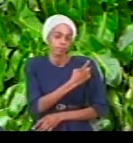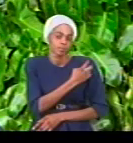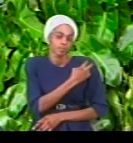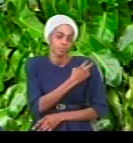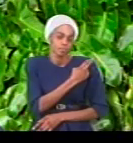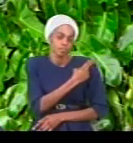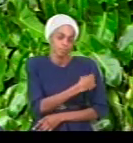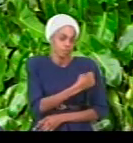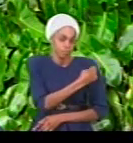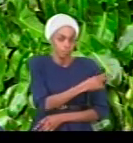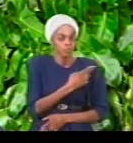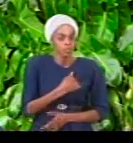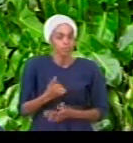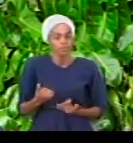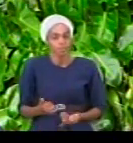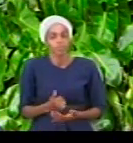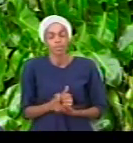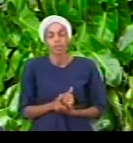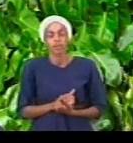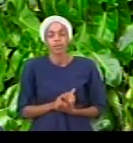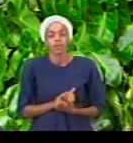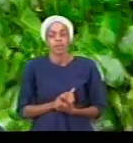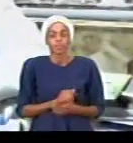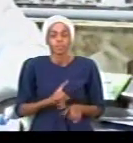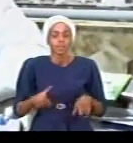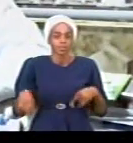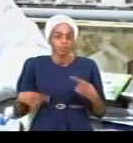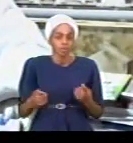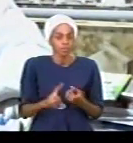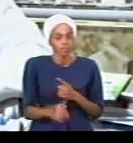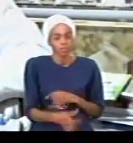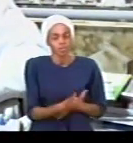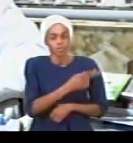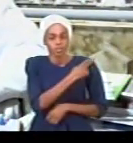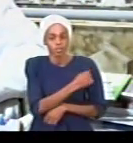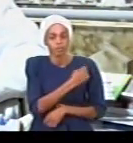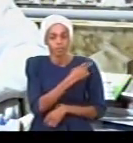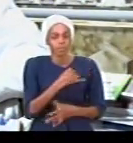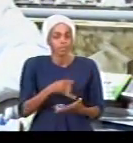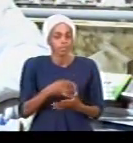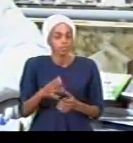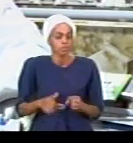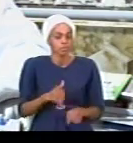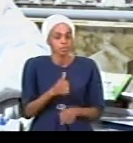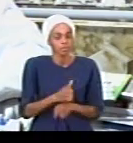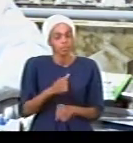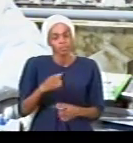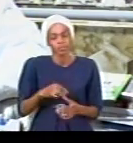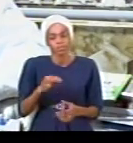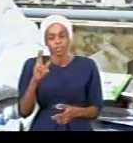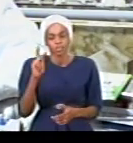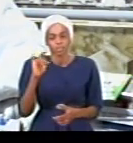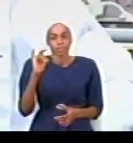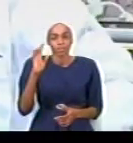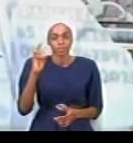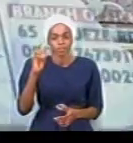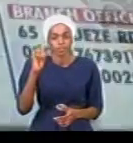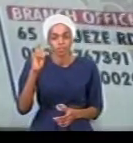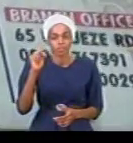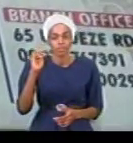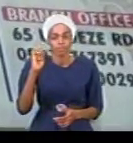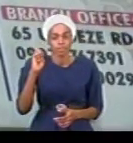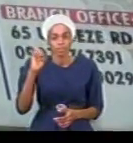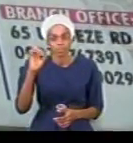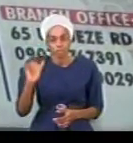kidney problem as the other doctor have already said and Dr Charles emoce the MD and CEO